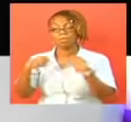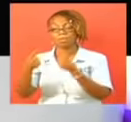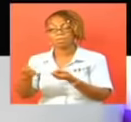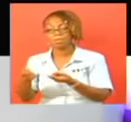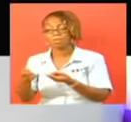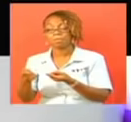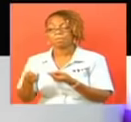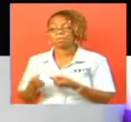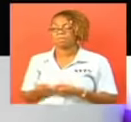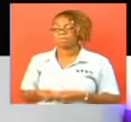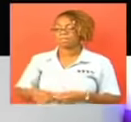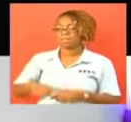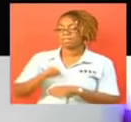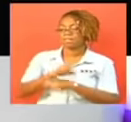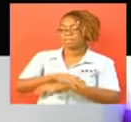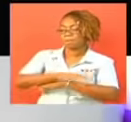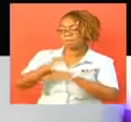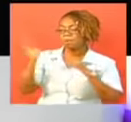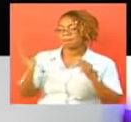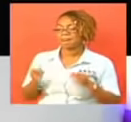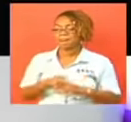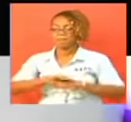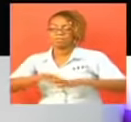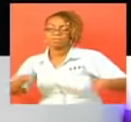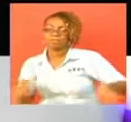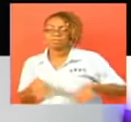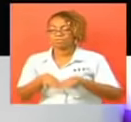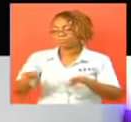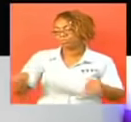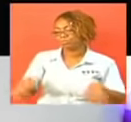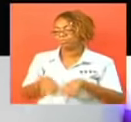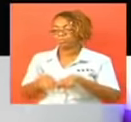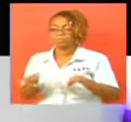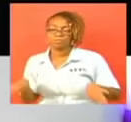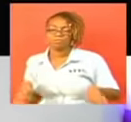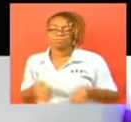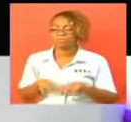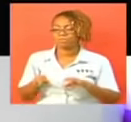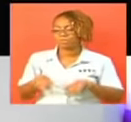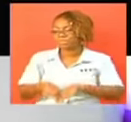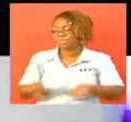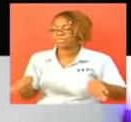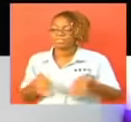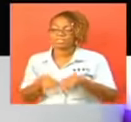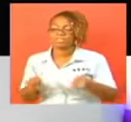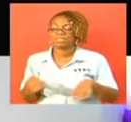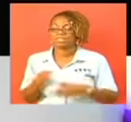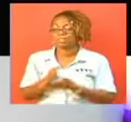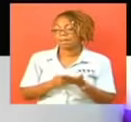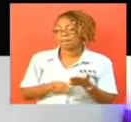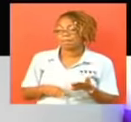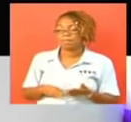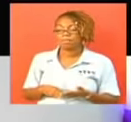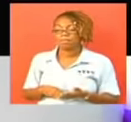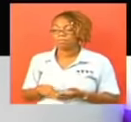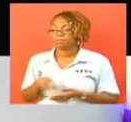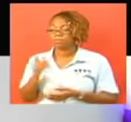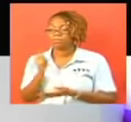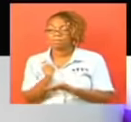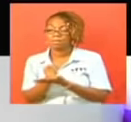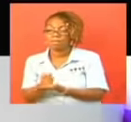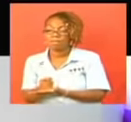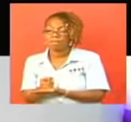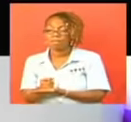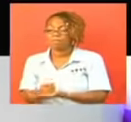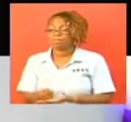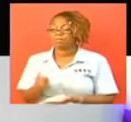especially those that are doing physical therapy? And they're saying that some of them, the doctors can actually verify that they are in